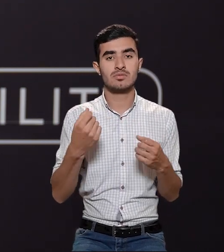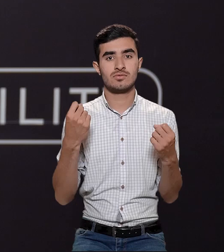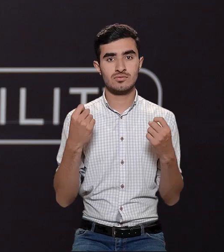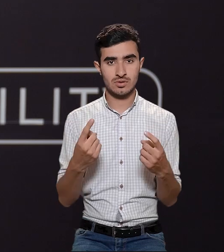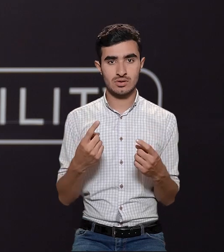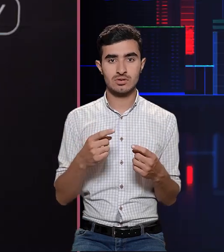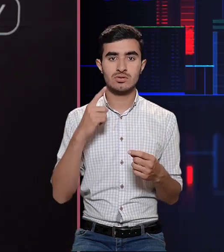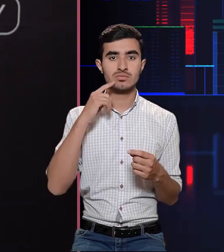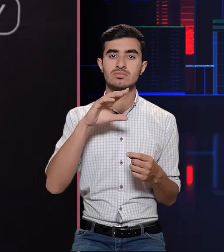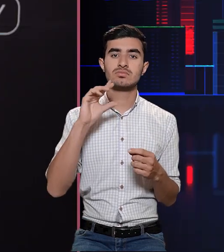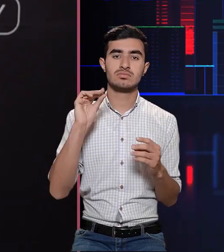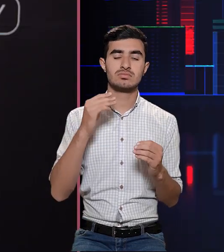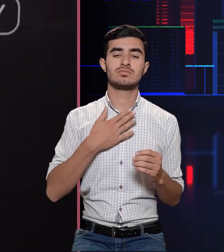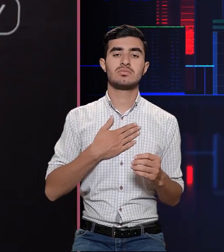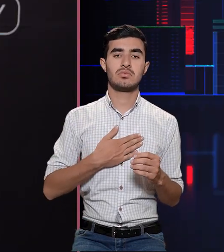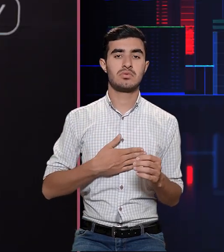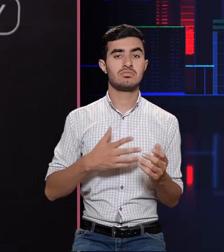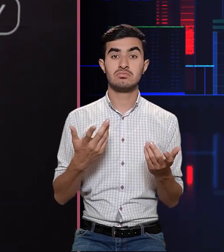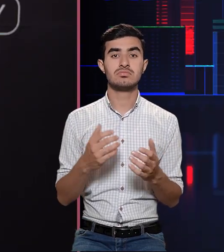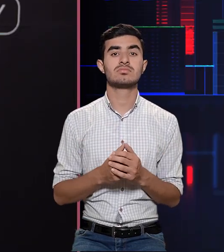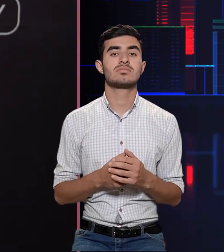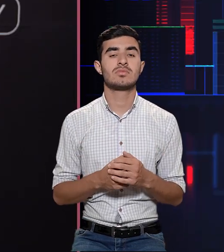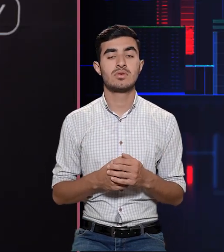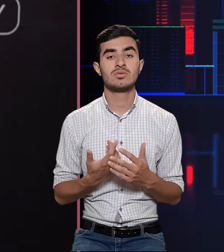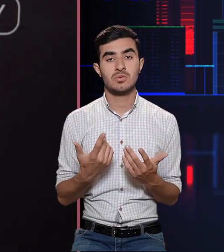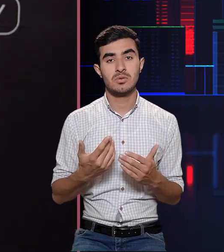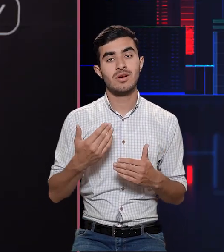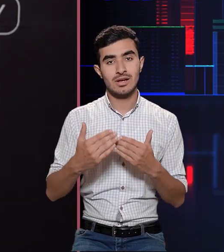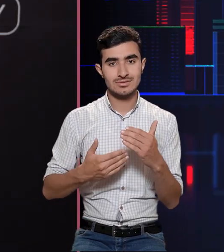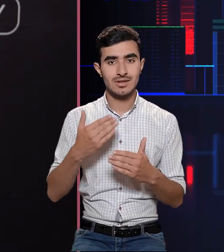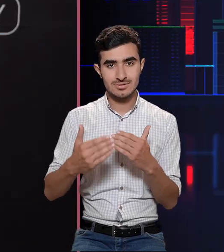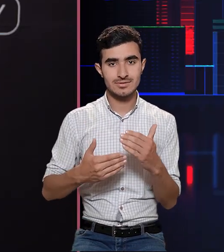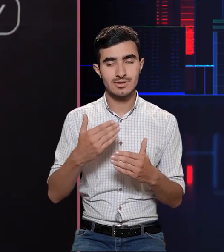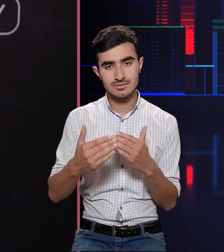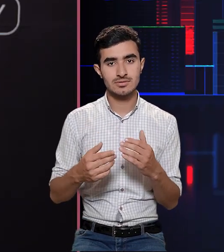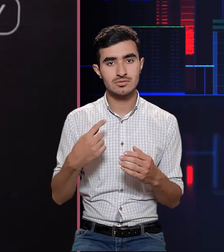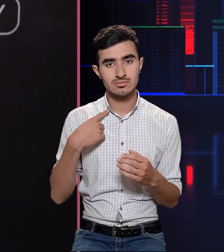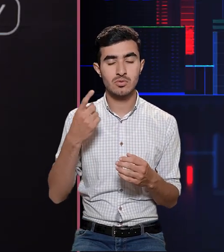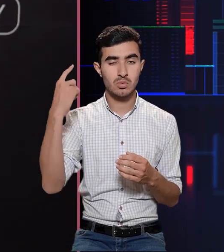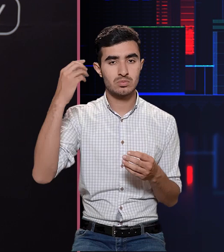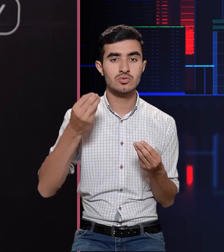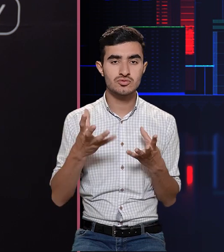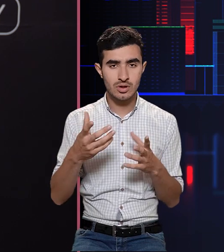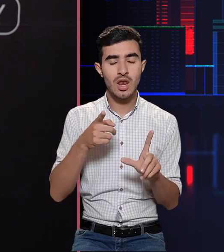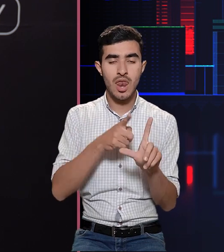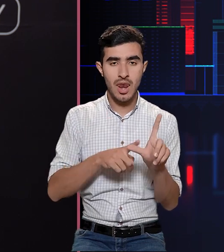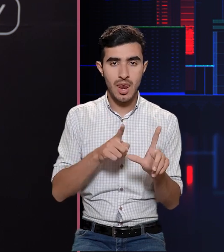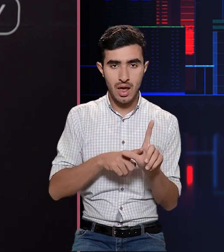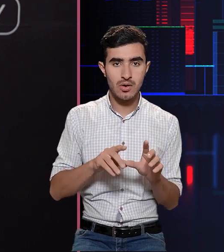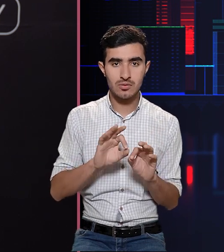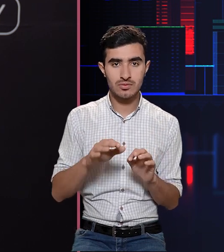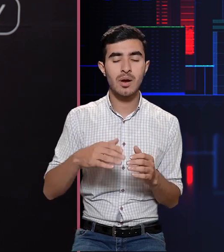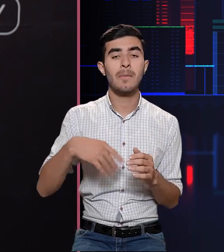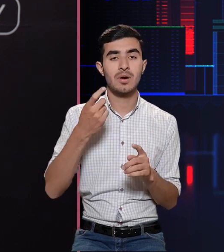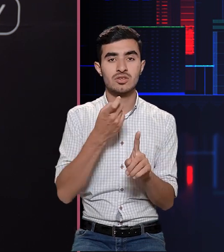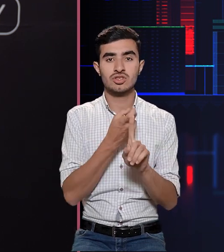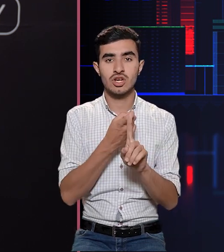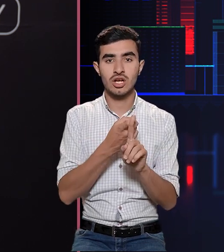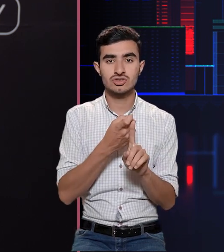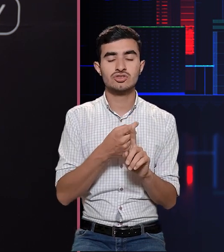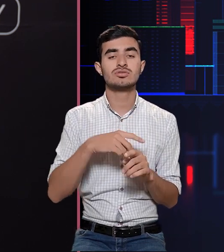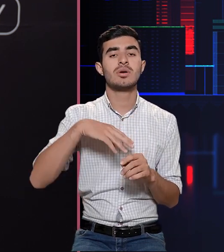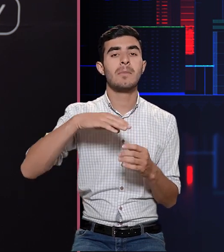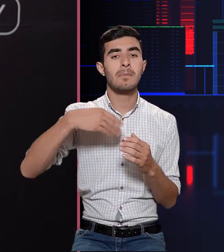that time that please give this facility to your patients. So that's how I started it in Lahore, and I think